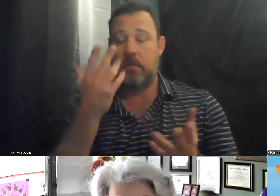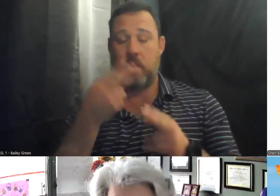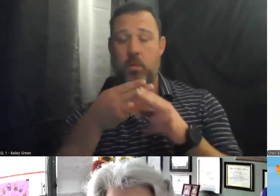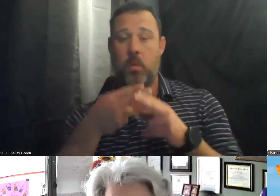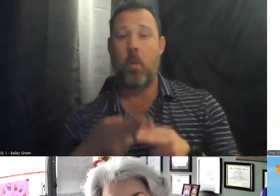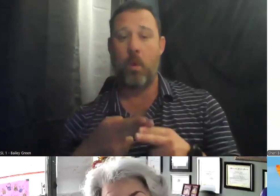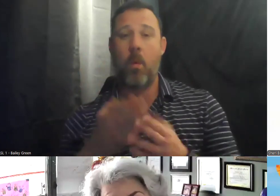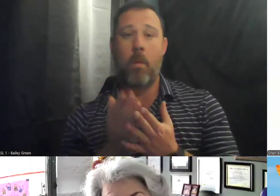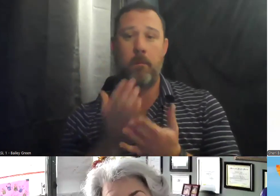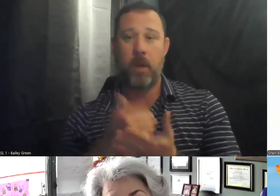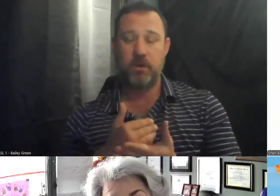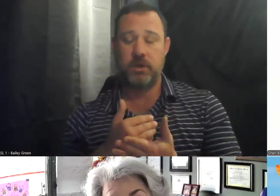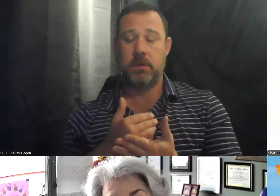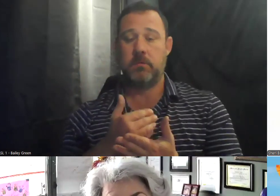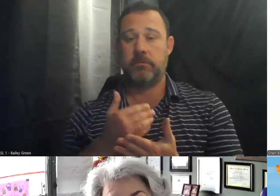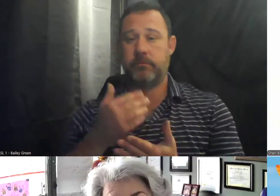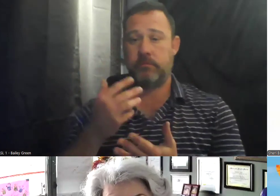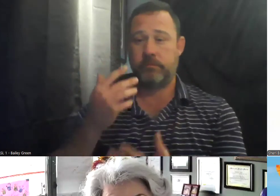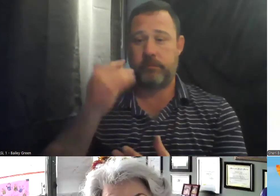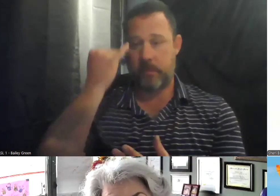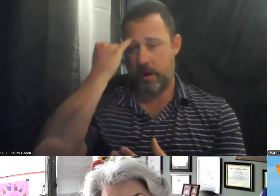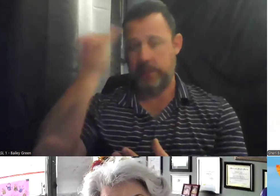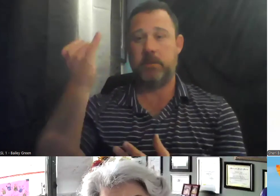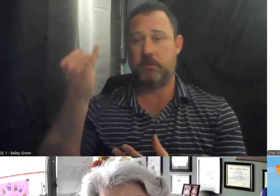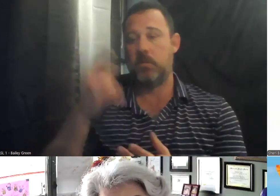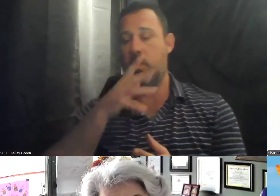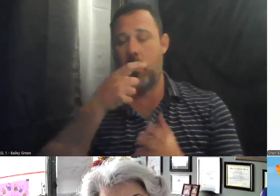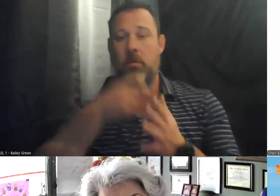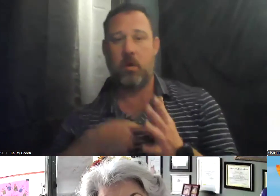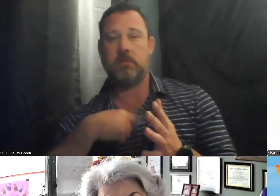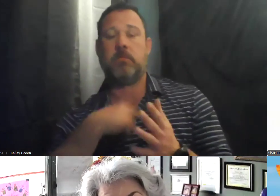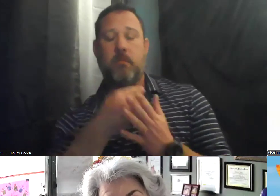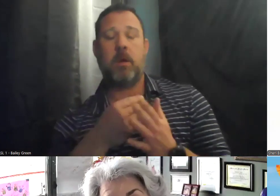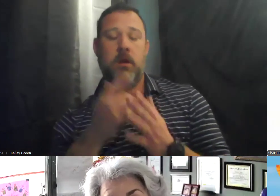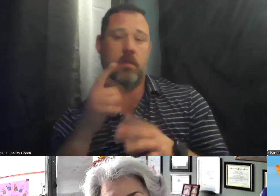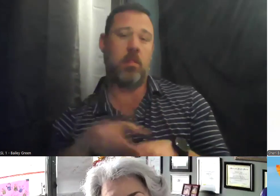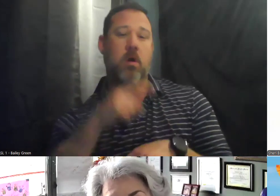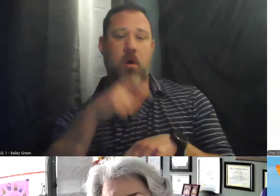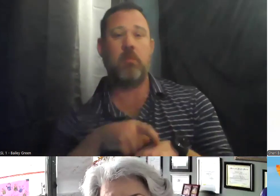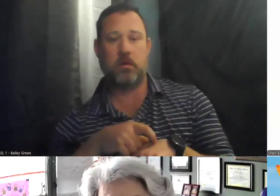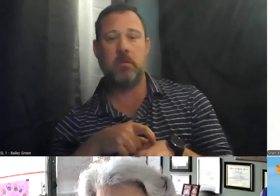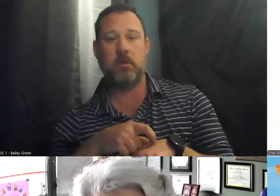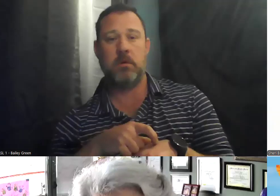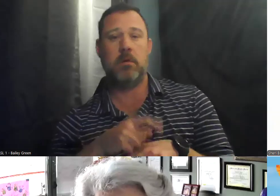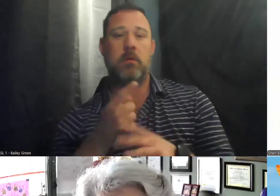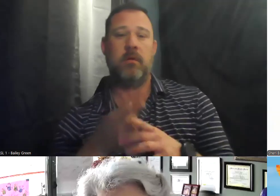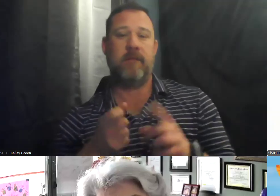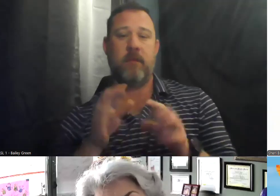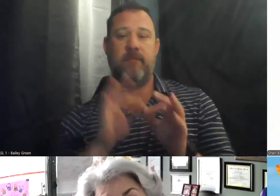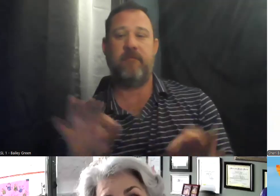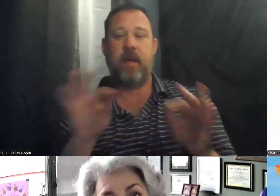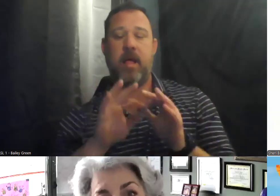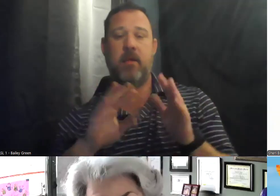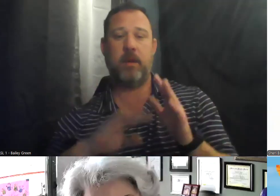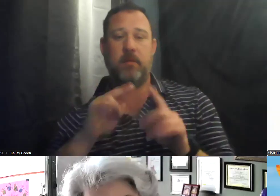it, budget methodology, we are going to cost ourselves more money in the long run from a value-based